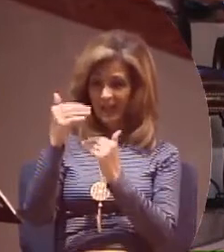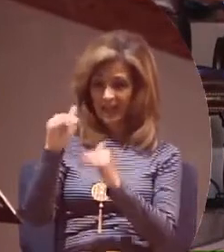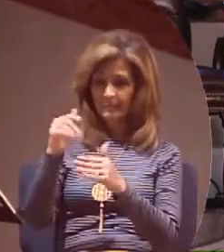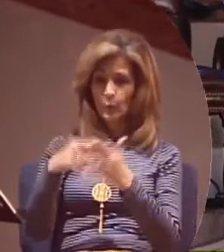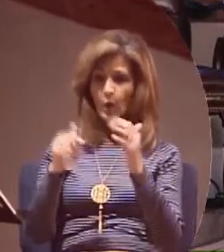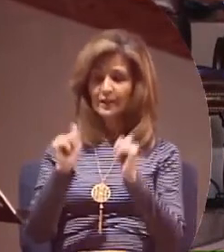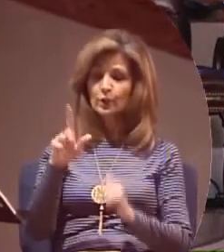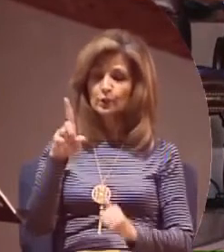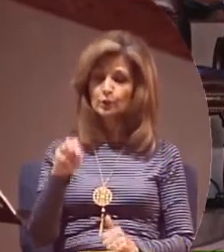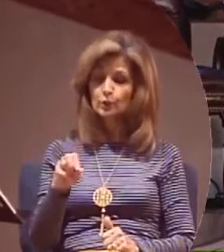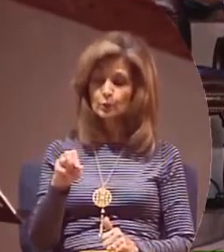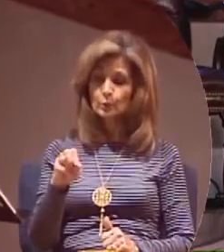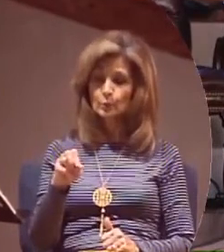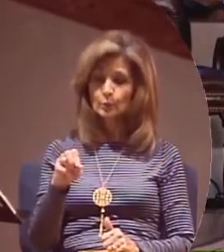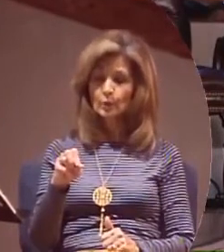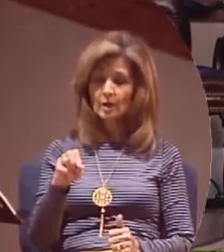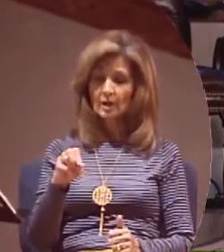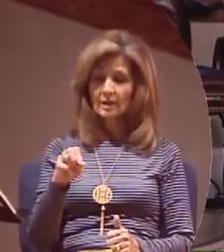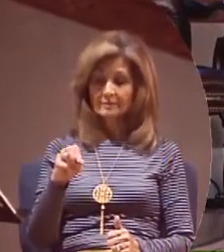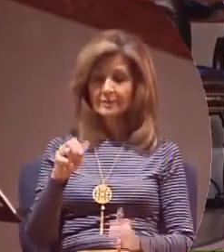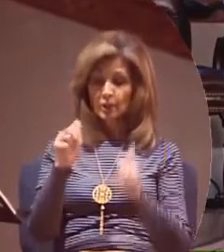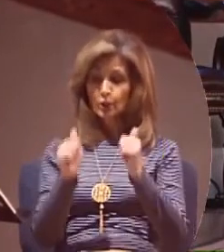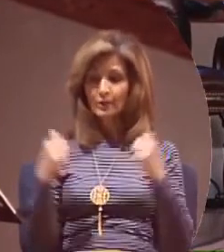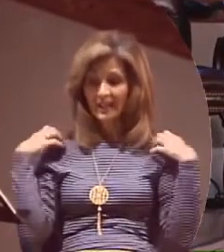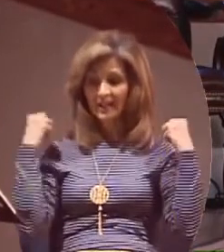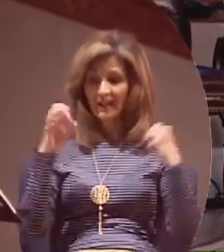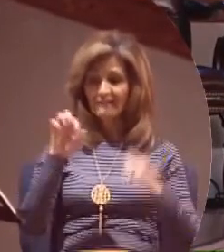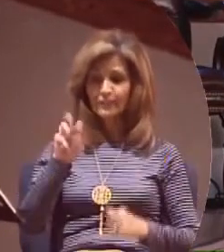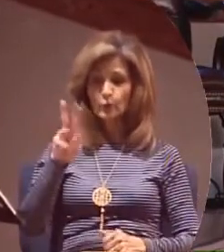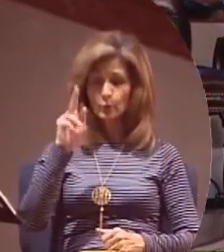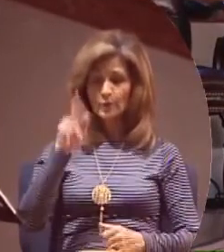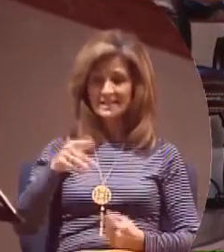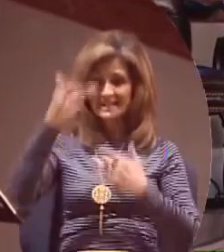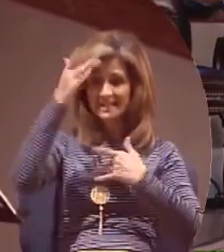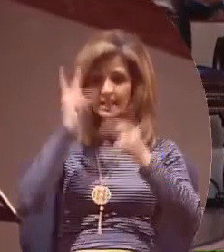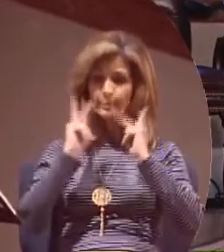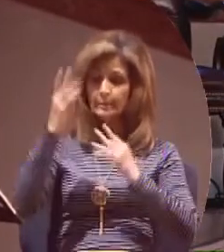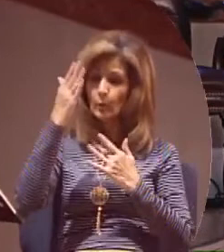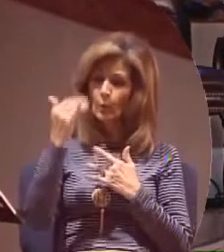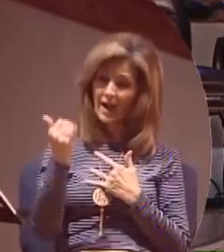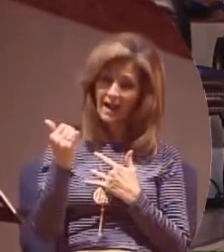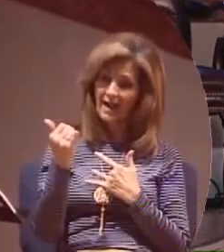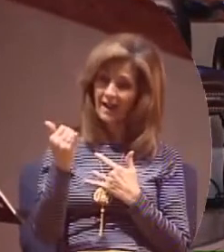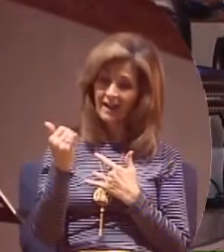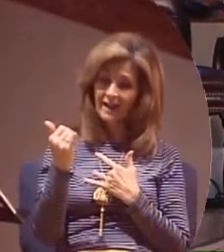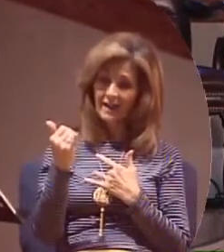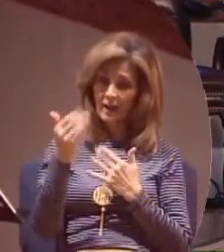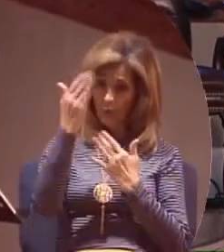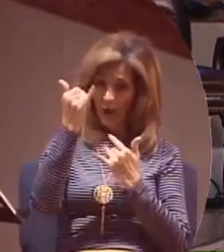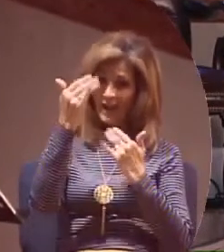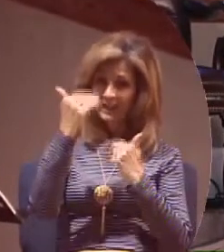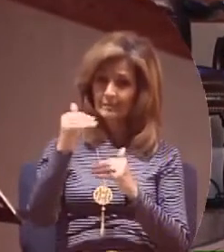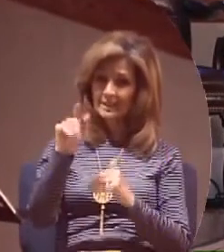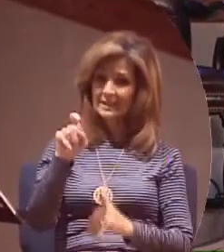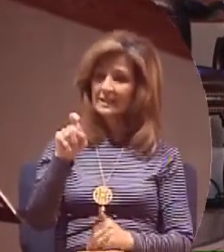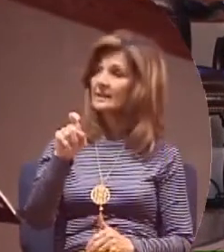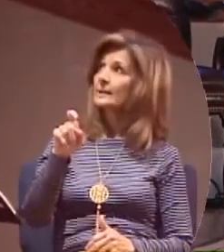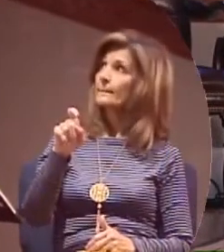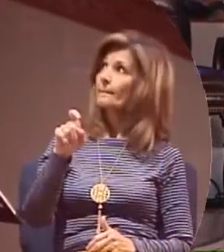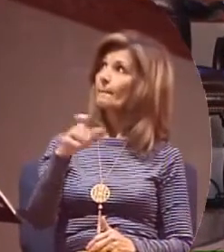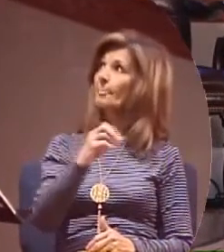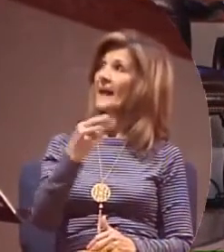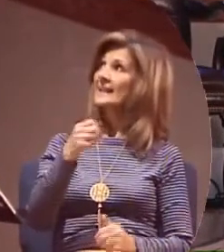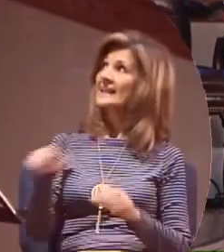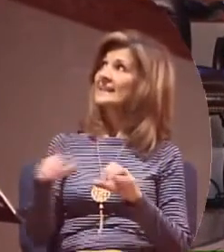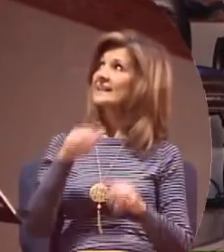what he could do. All he could do was heal a few sick folks. Let me tell you why. Here's the verse tells us why. And he